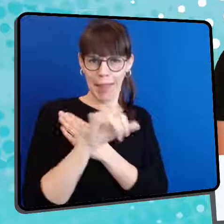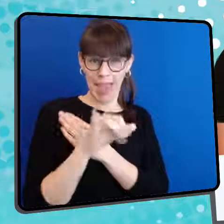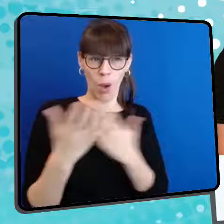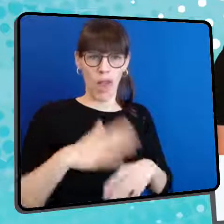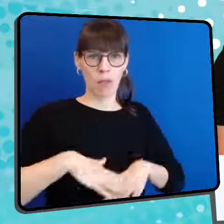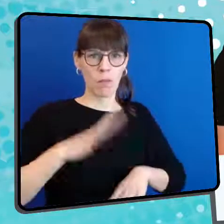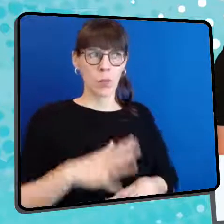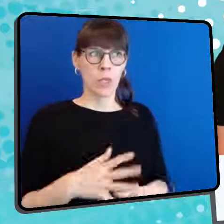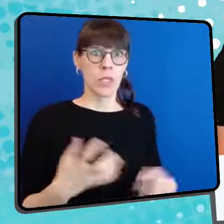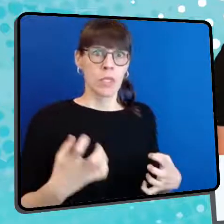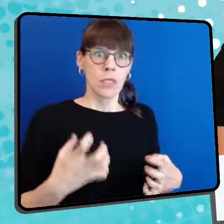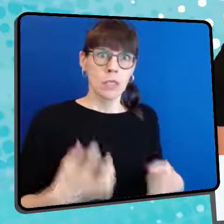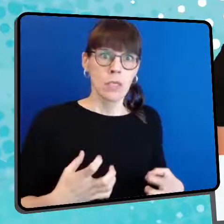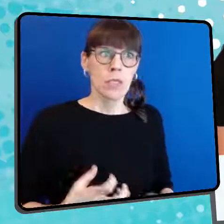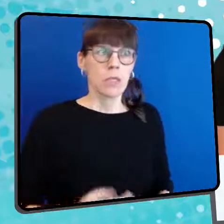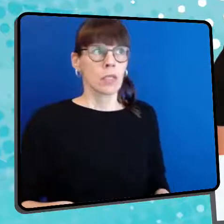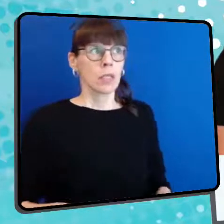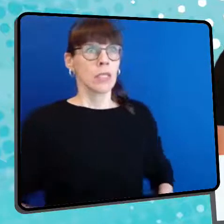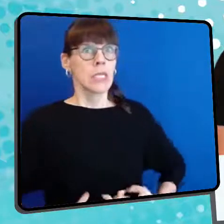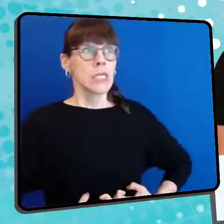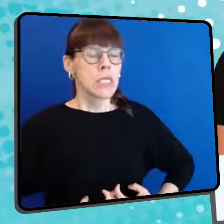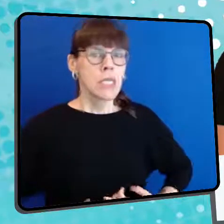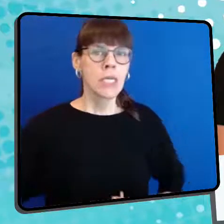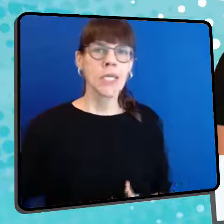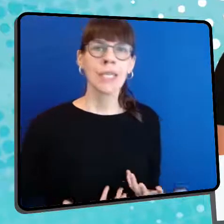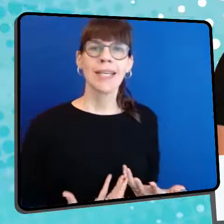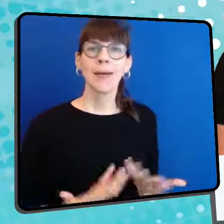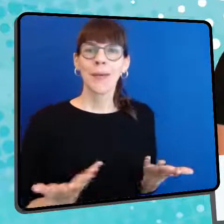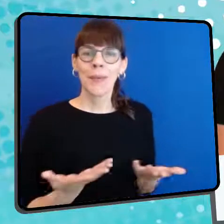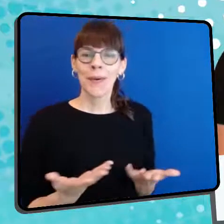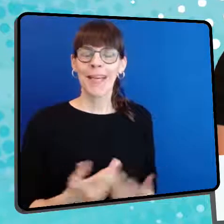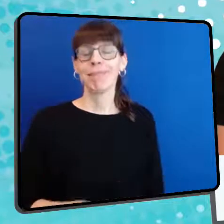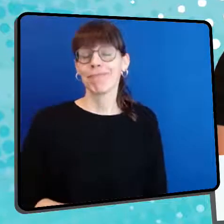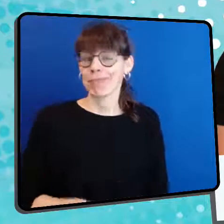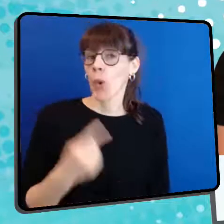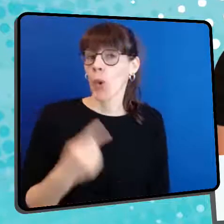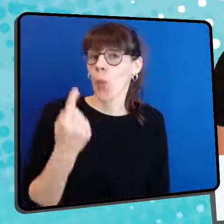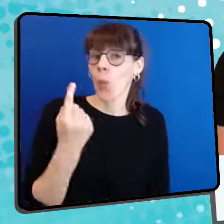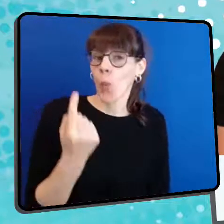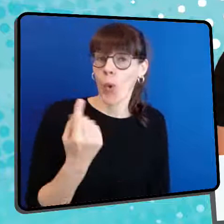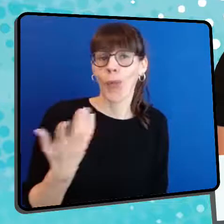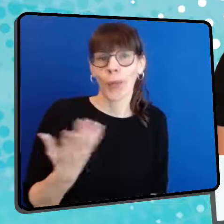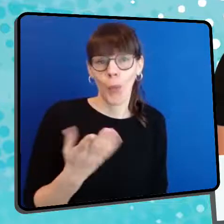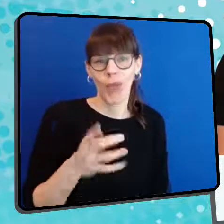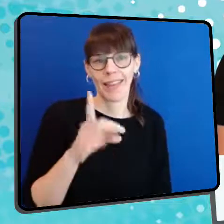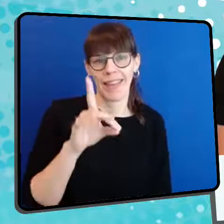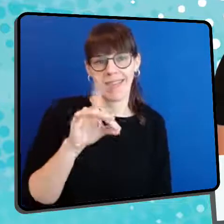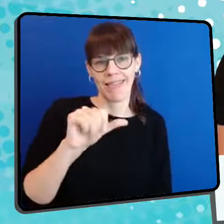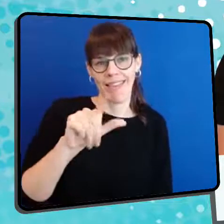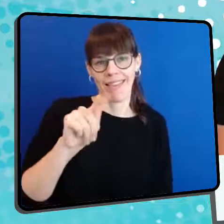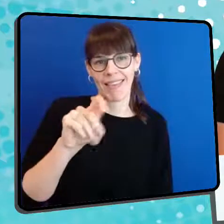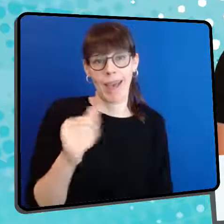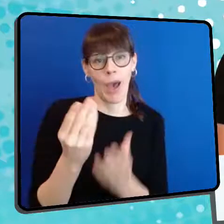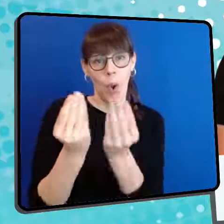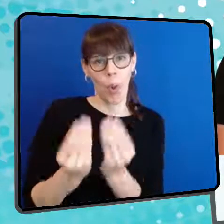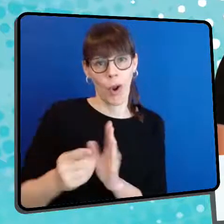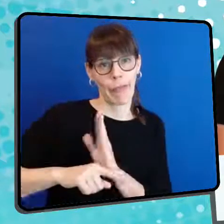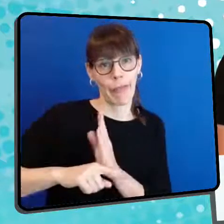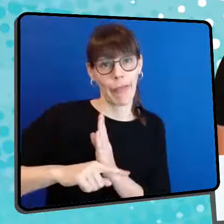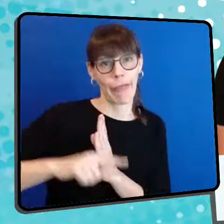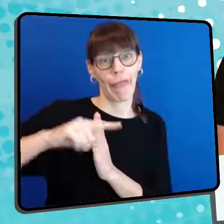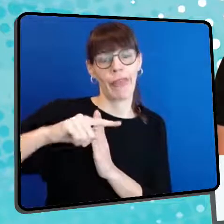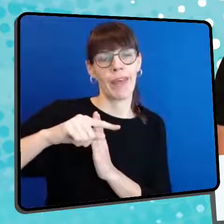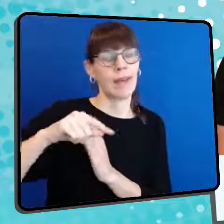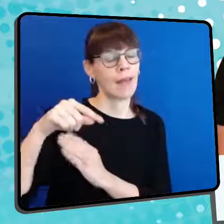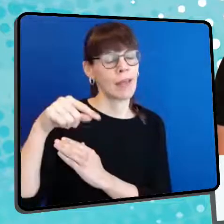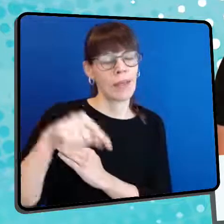there's only one thing, and that's data quality. I loathe it. It's Oh, evil. I don't know what we're